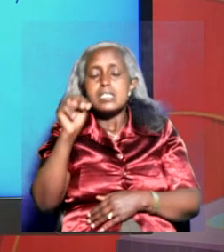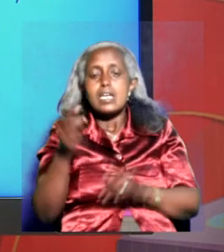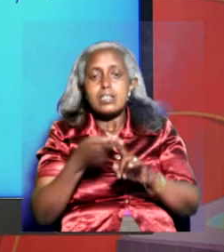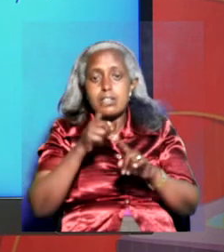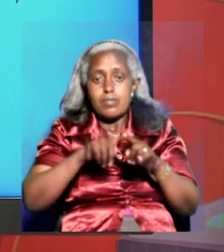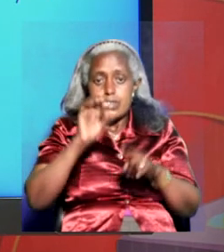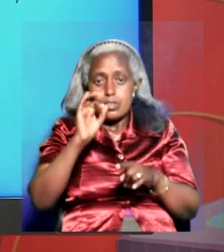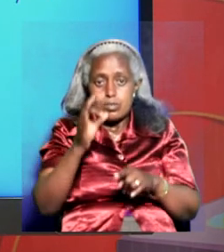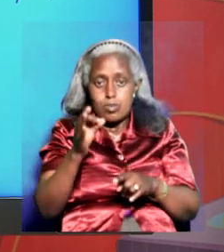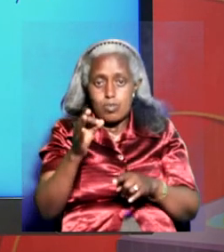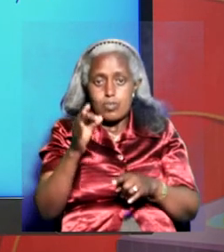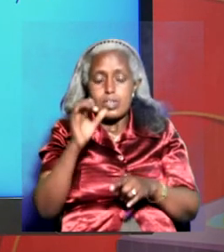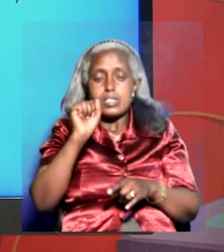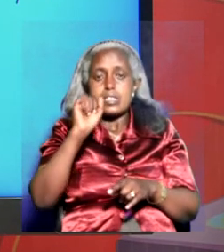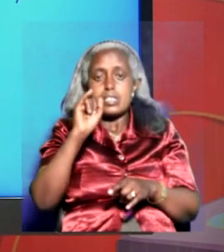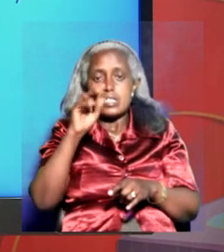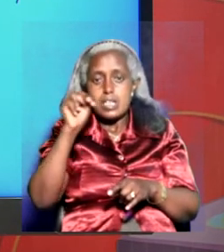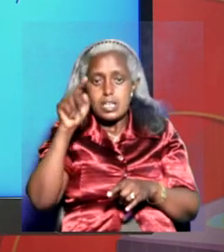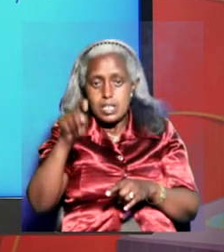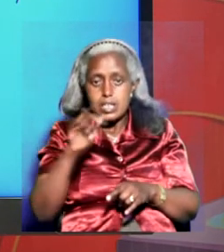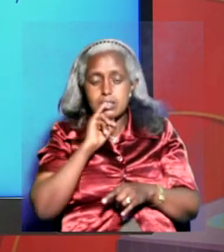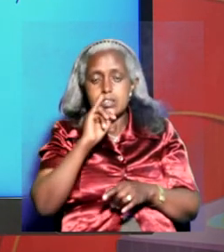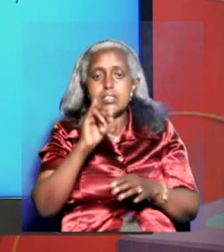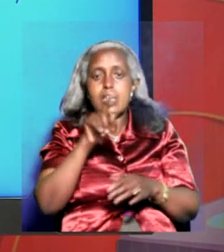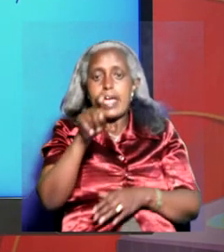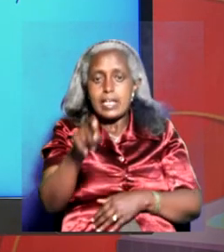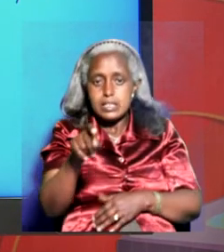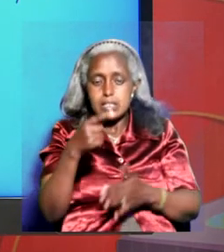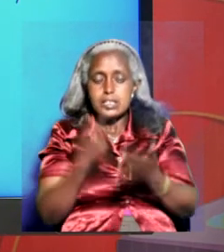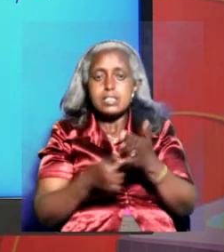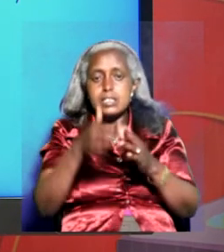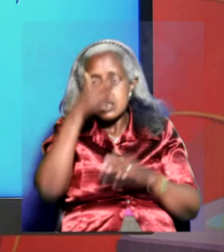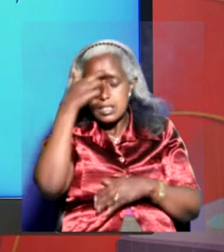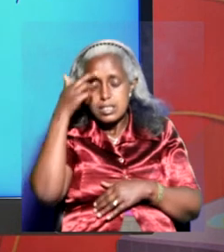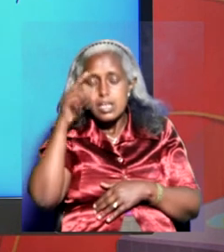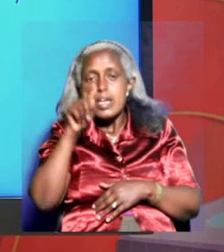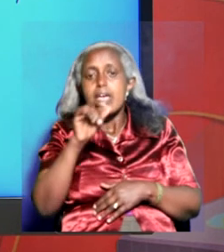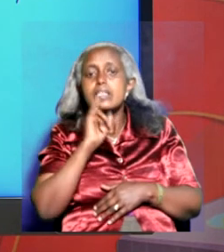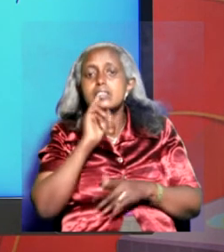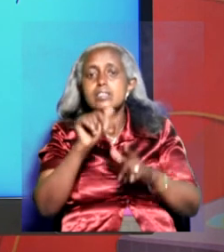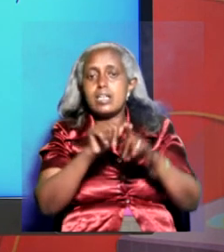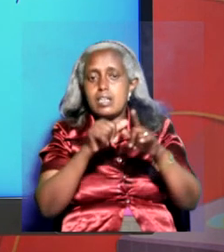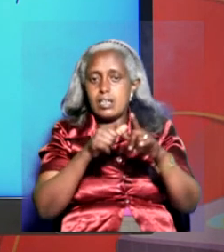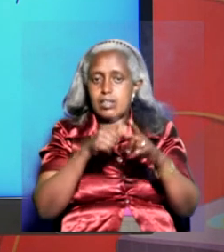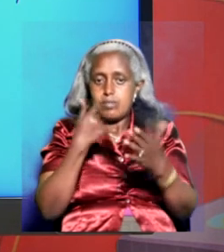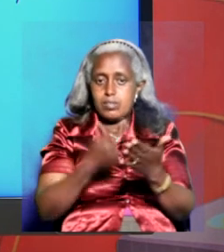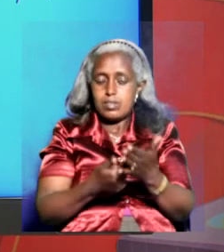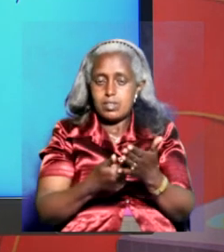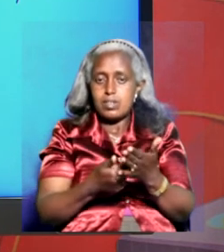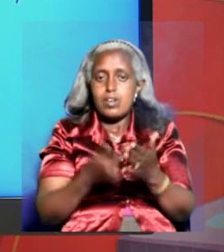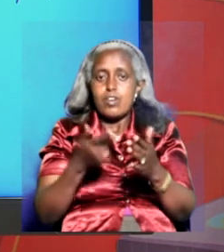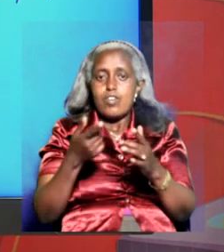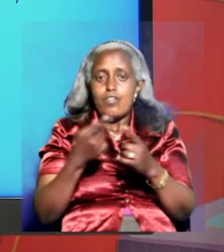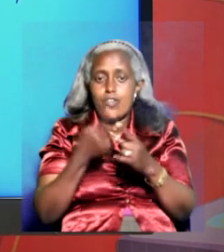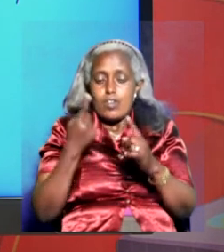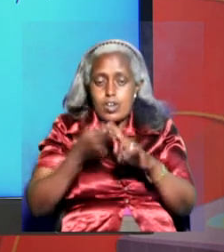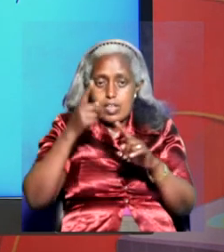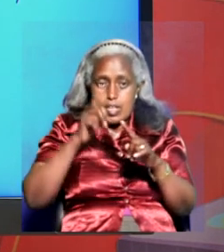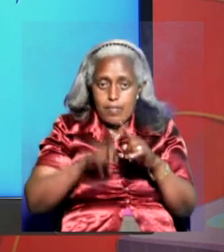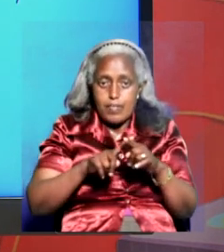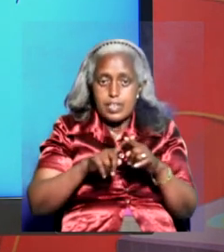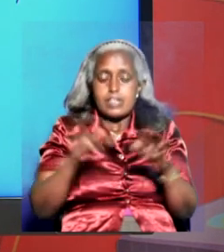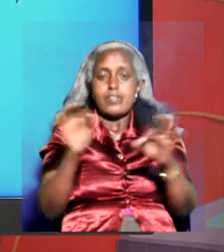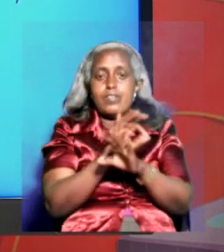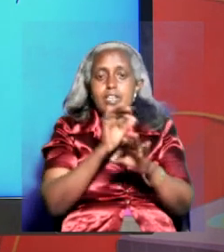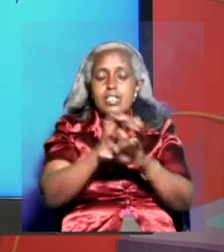of sine x is x, but in this case, x is an angle here. So for inverse function, the angle is